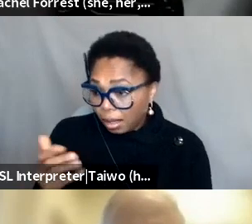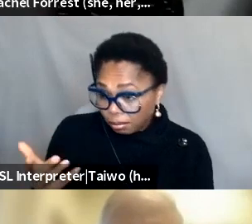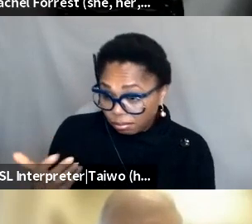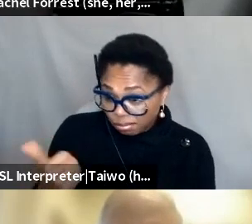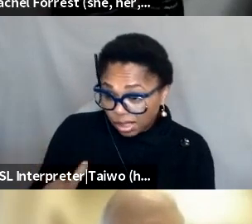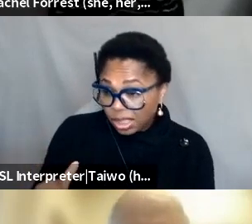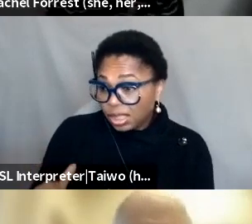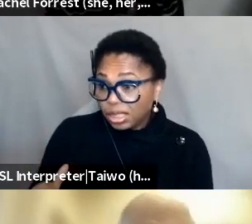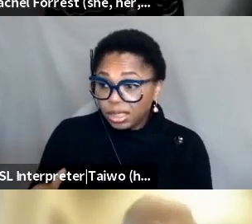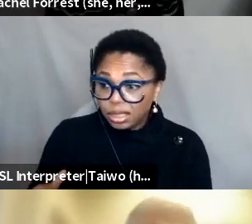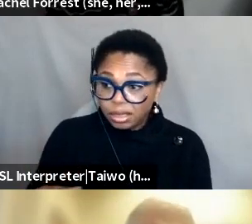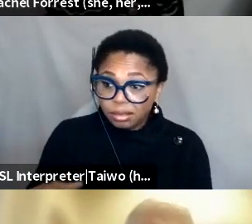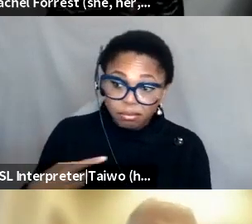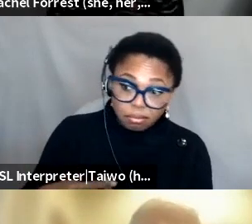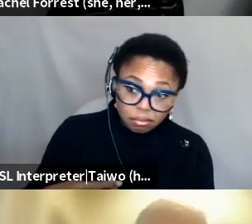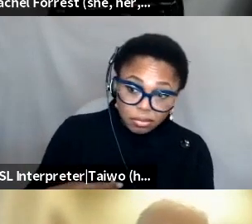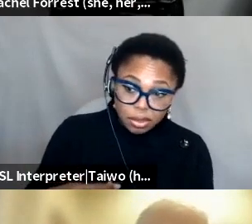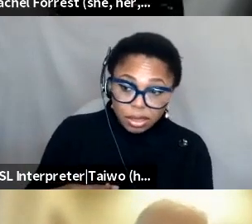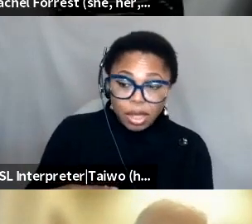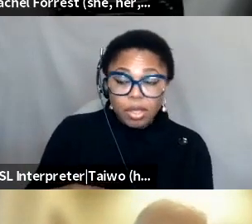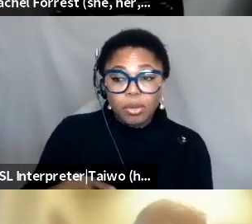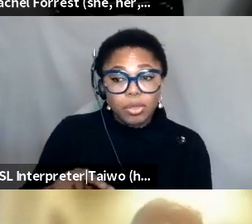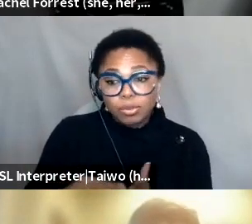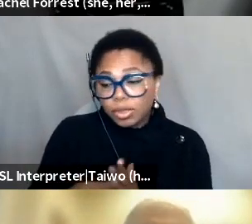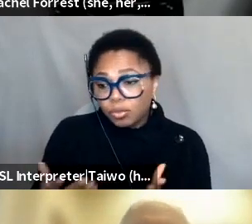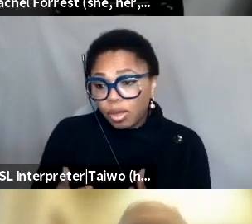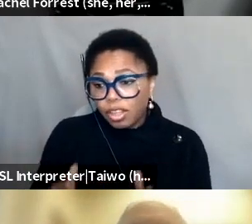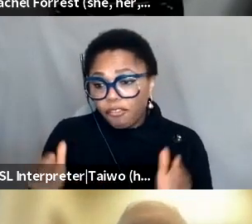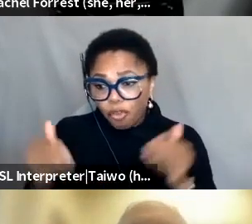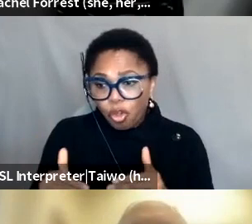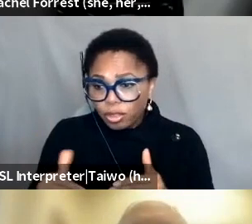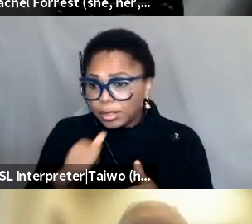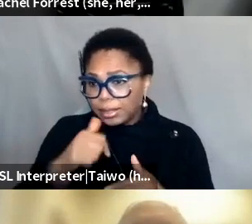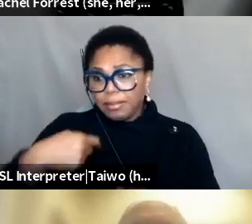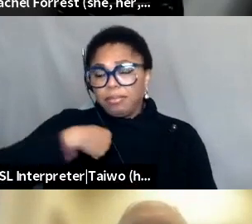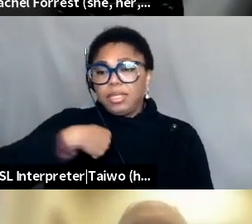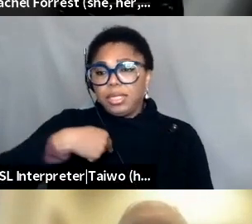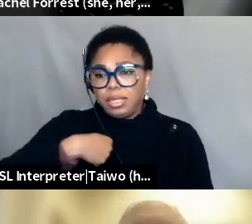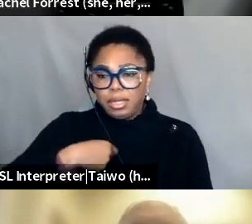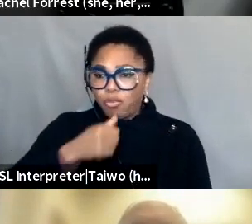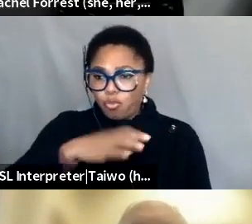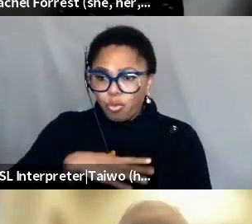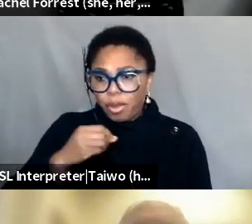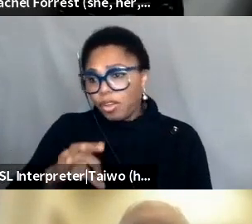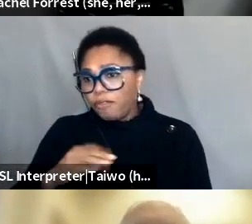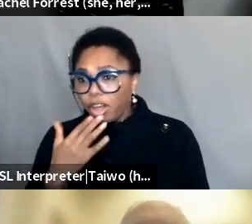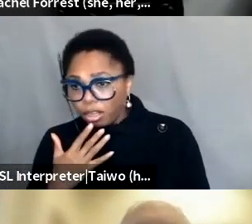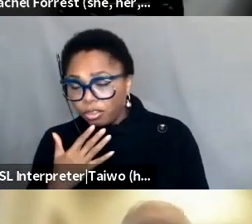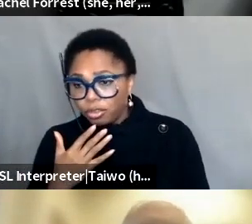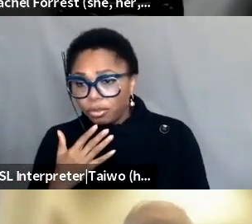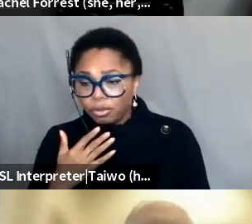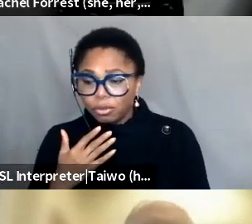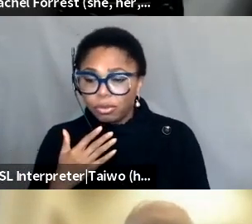Gains is that the focus is off of me as a woman of color.